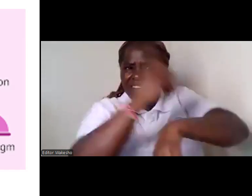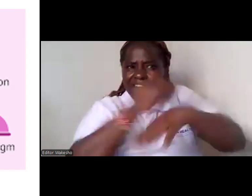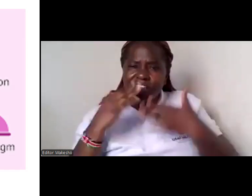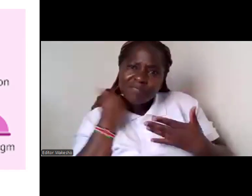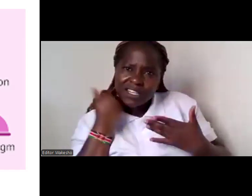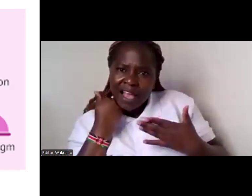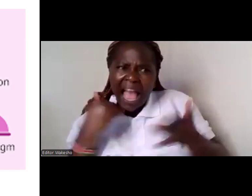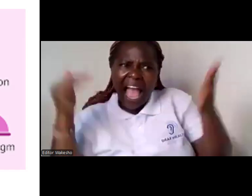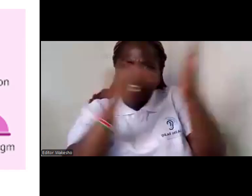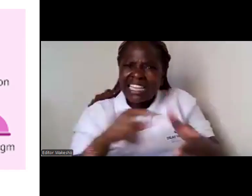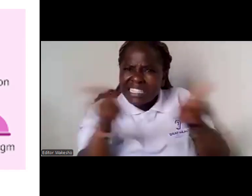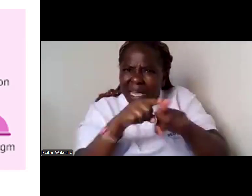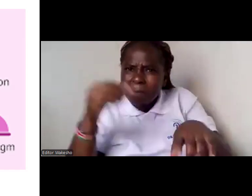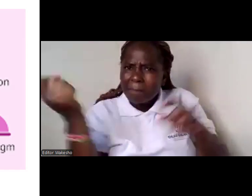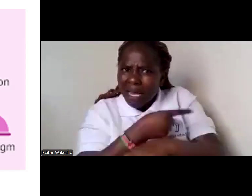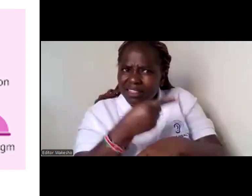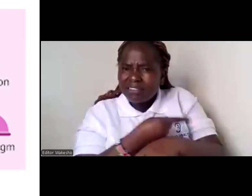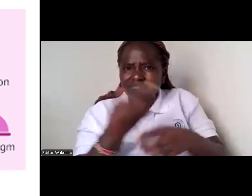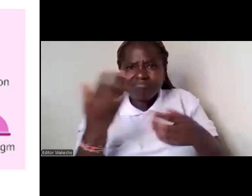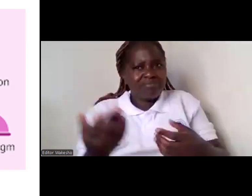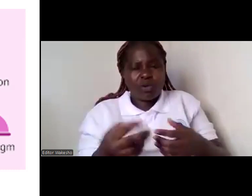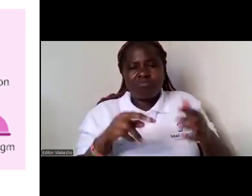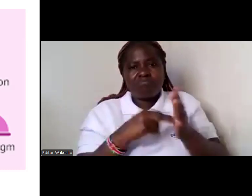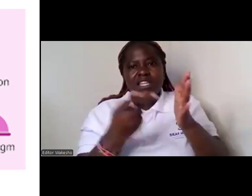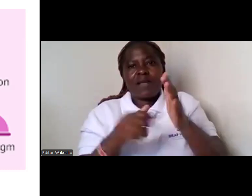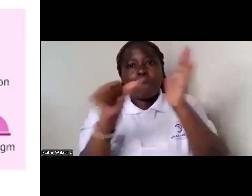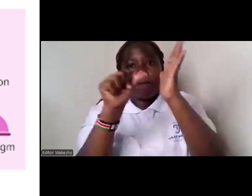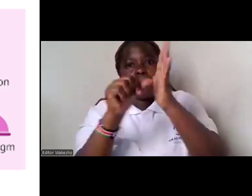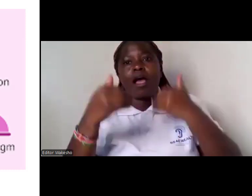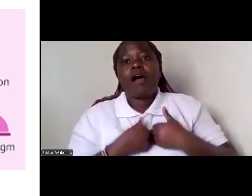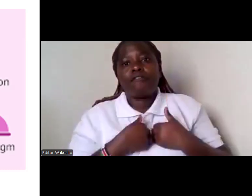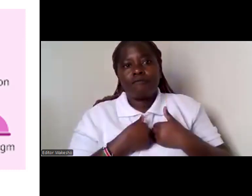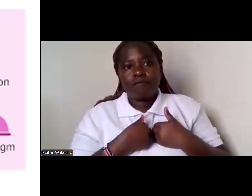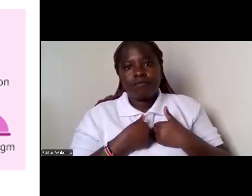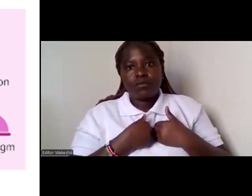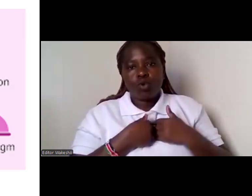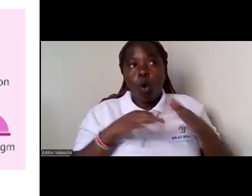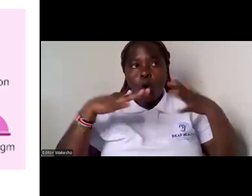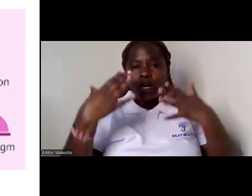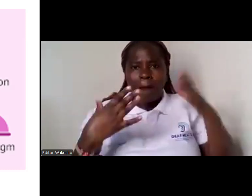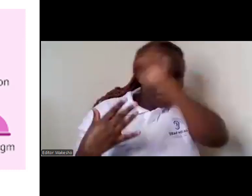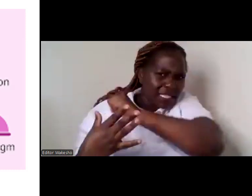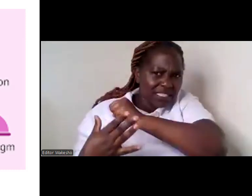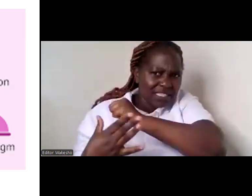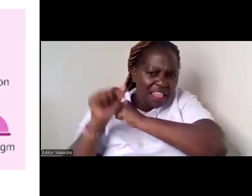Or if you have 1 period every 2 months, meaning that it is coming very infrequently,